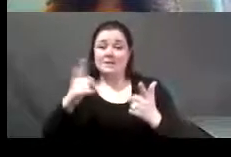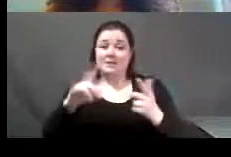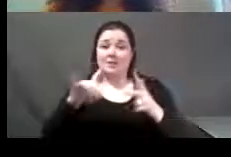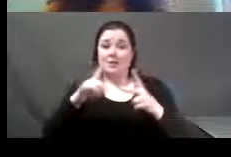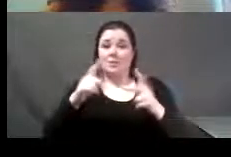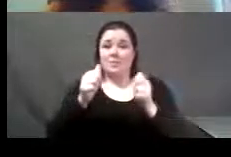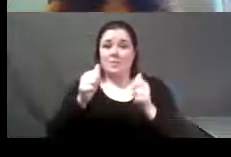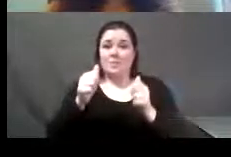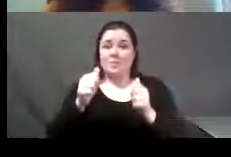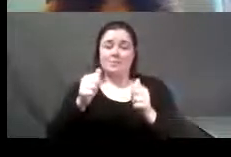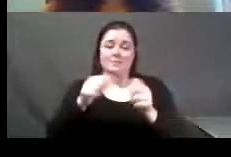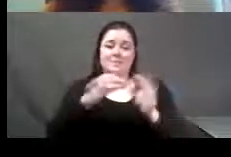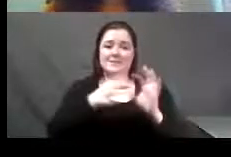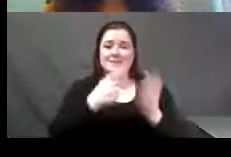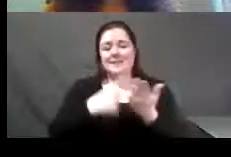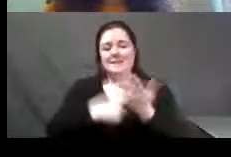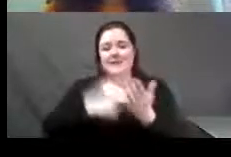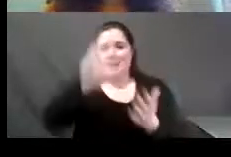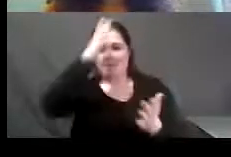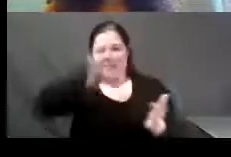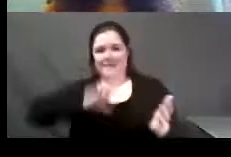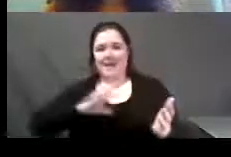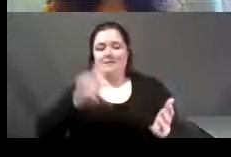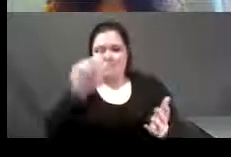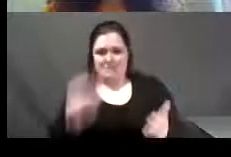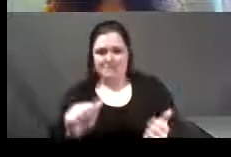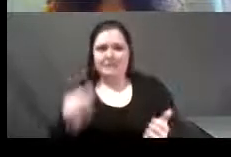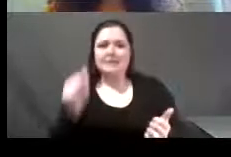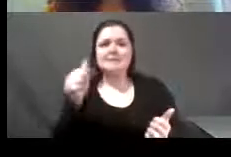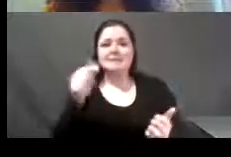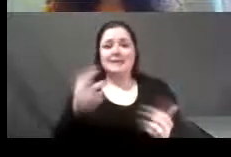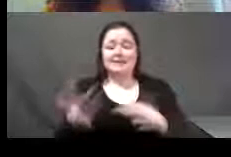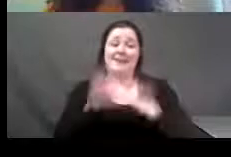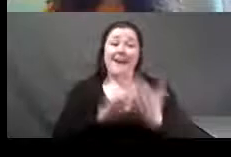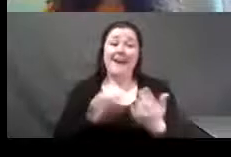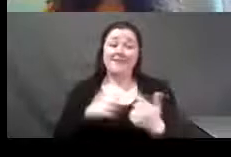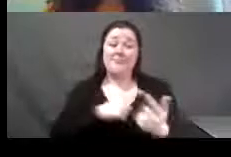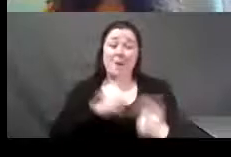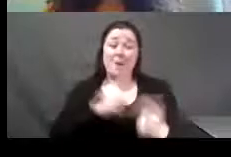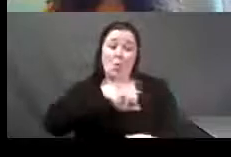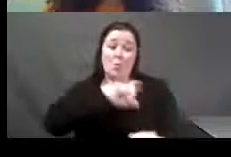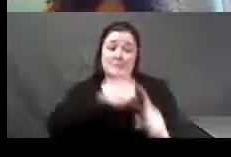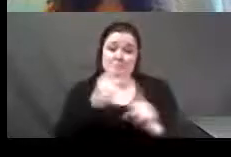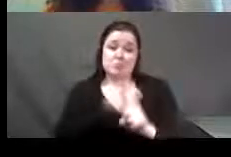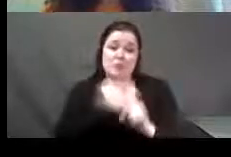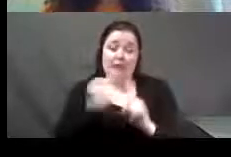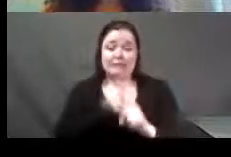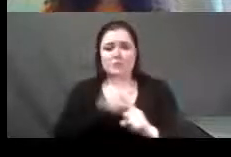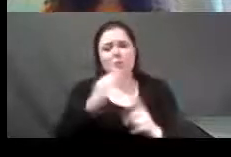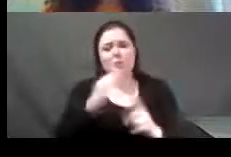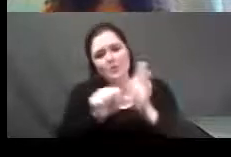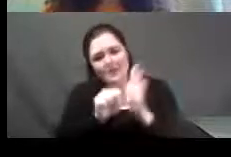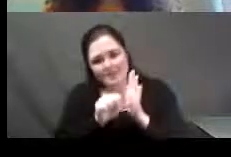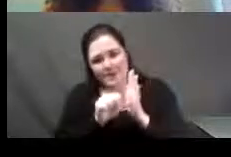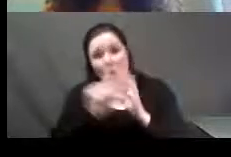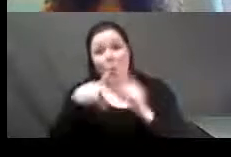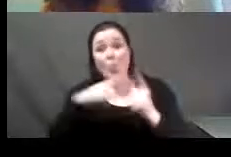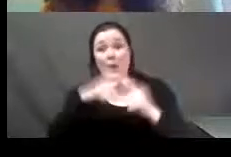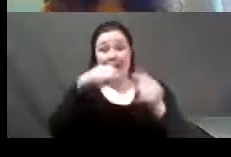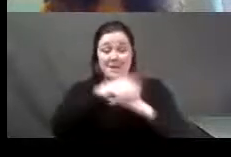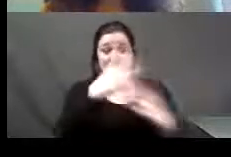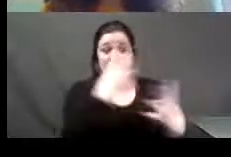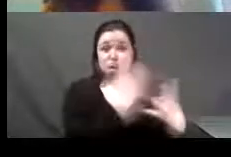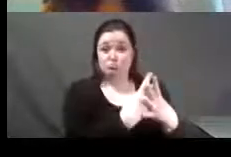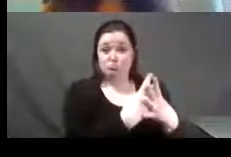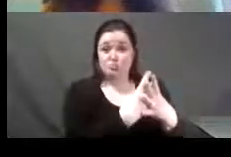to police brutality. So I always like to emphasize that, as well as when in prison, we